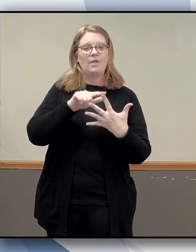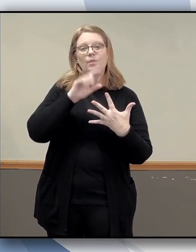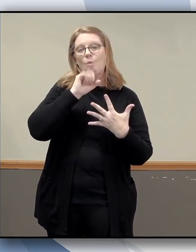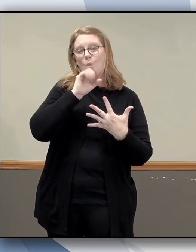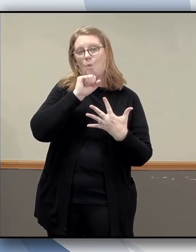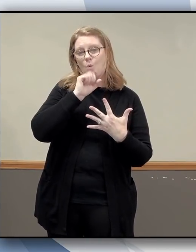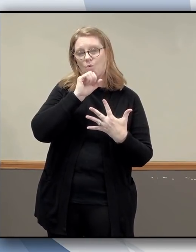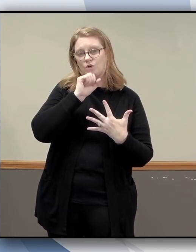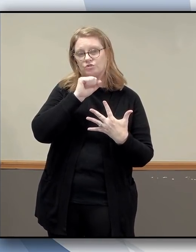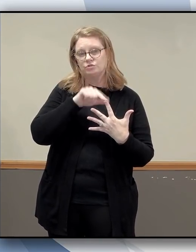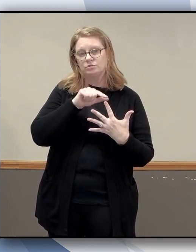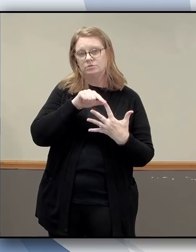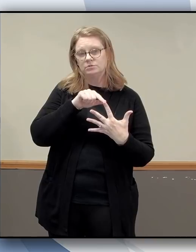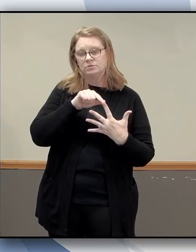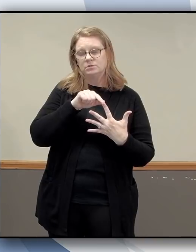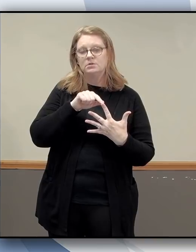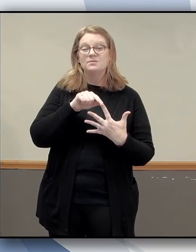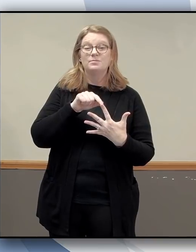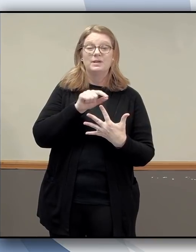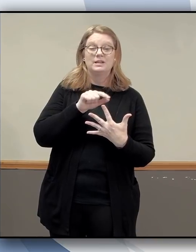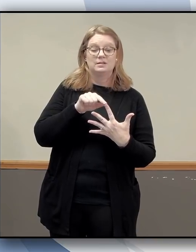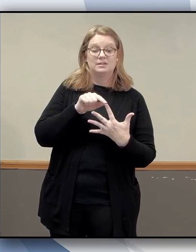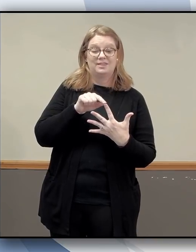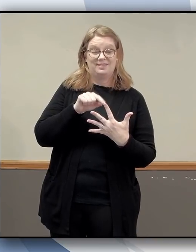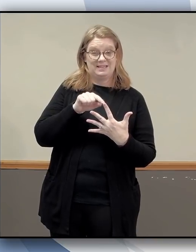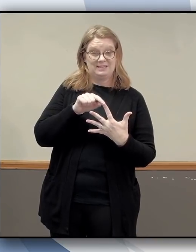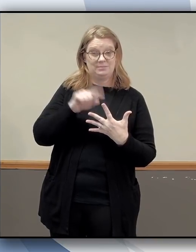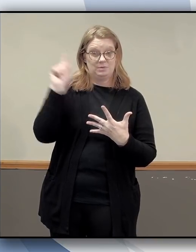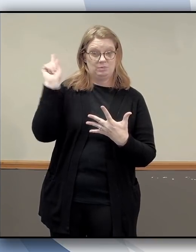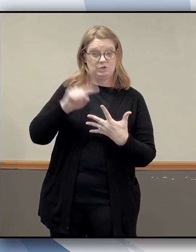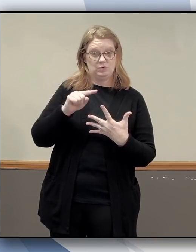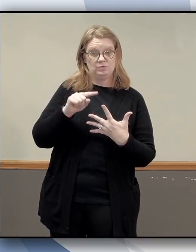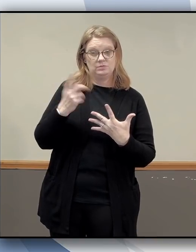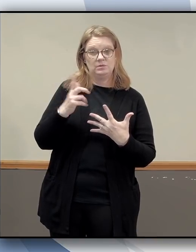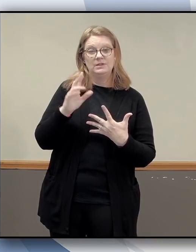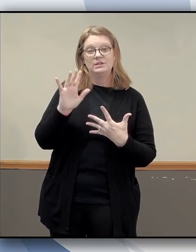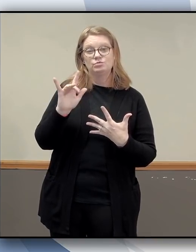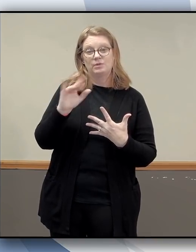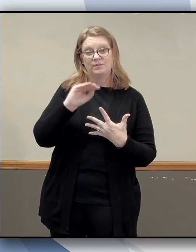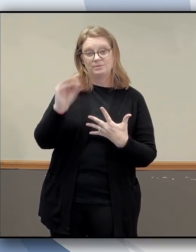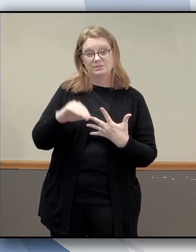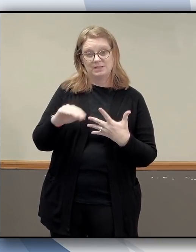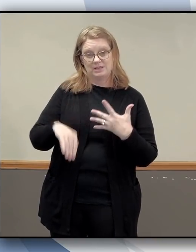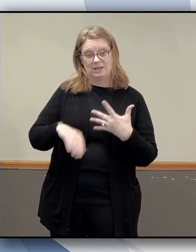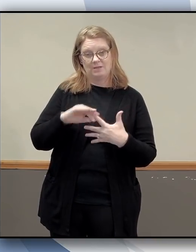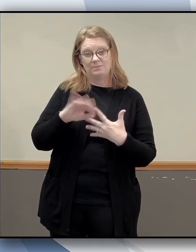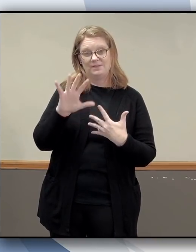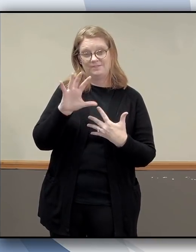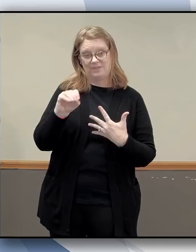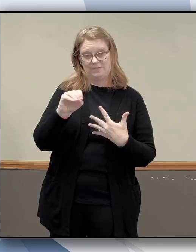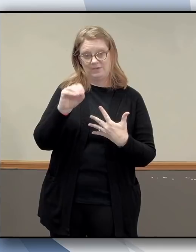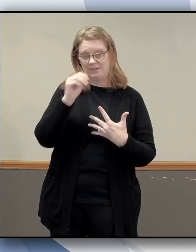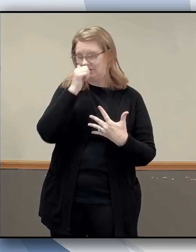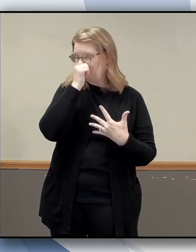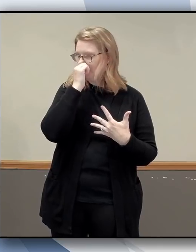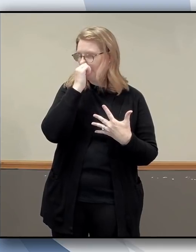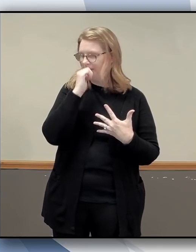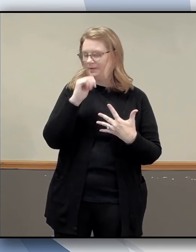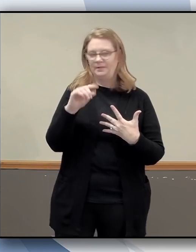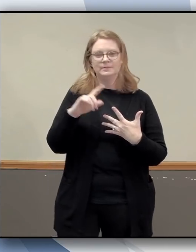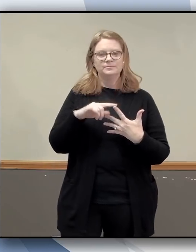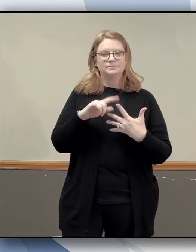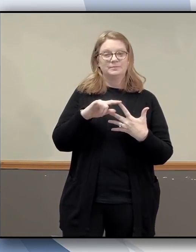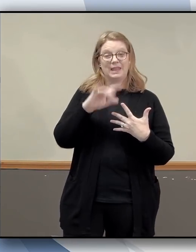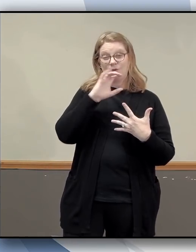we would reduce occupancy to 25% with a cap of 50 for those that are in